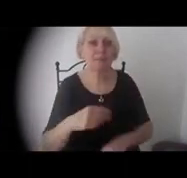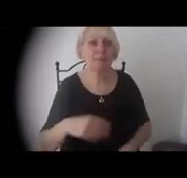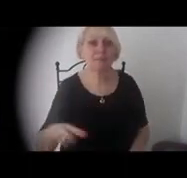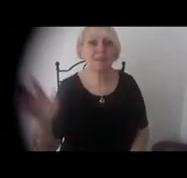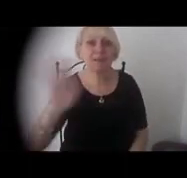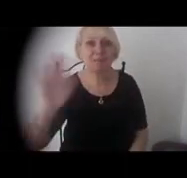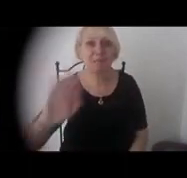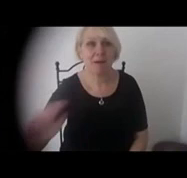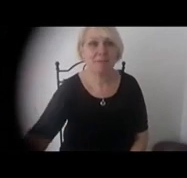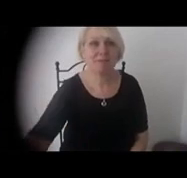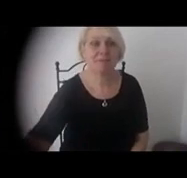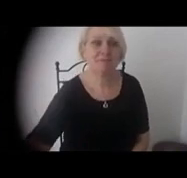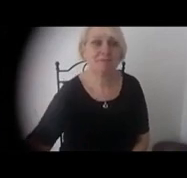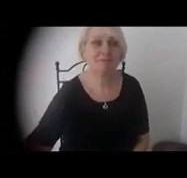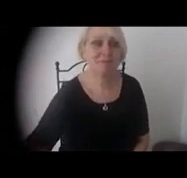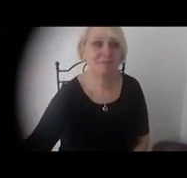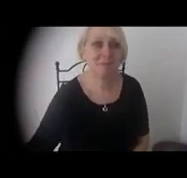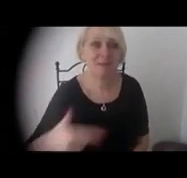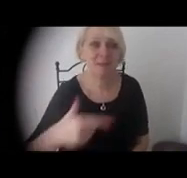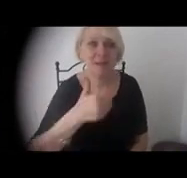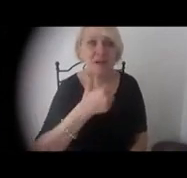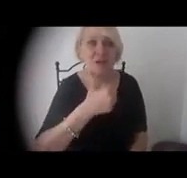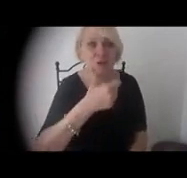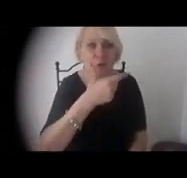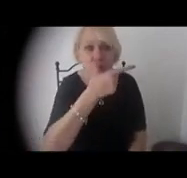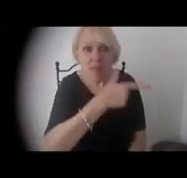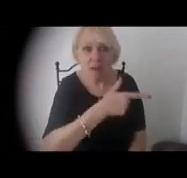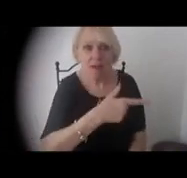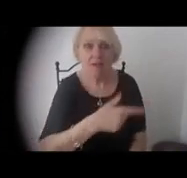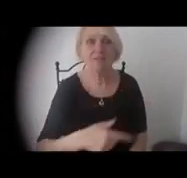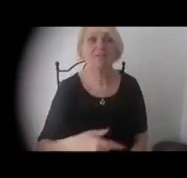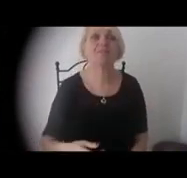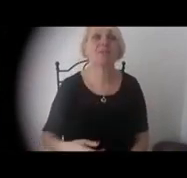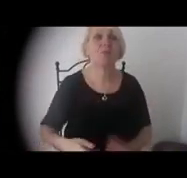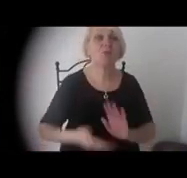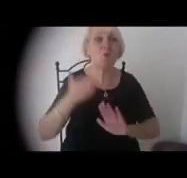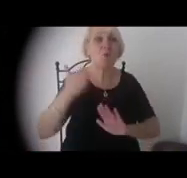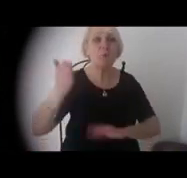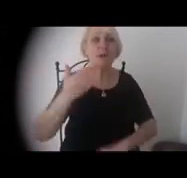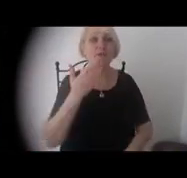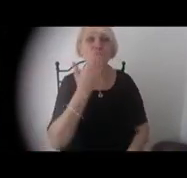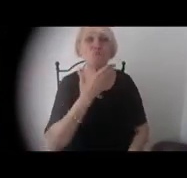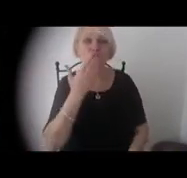health and good luck for all of our returns to school and college. Yeah. Take care.